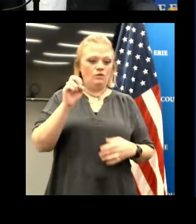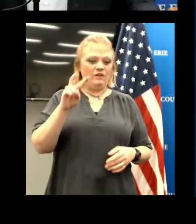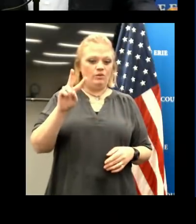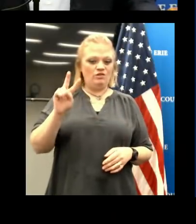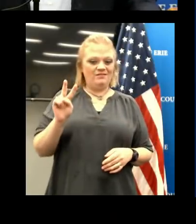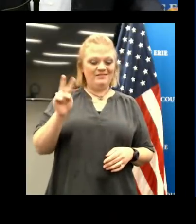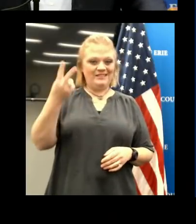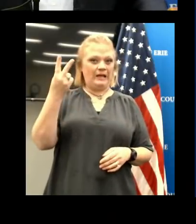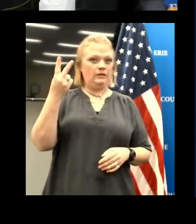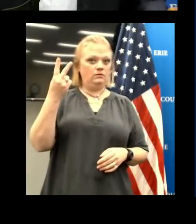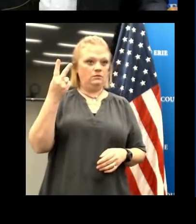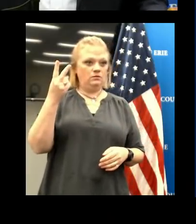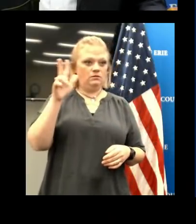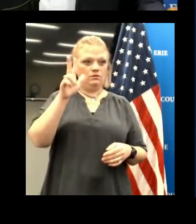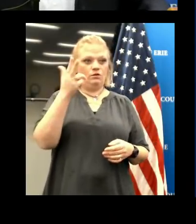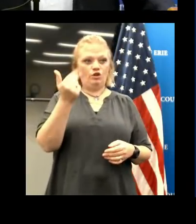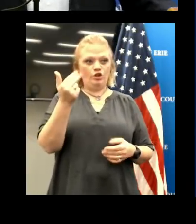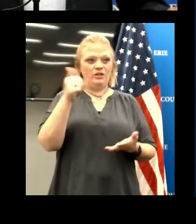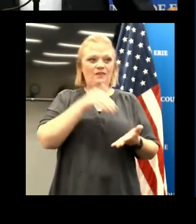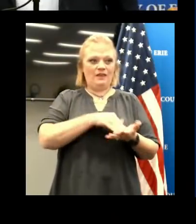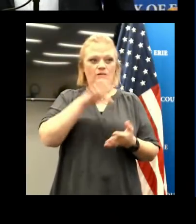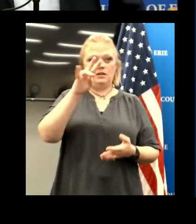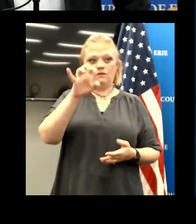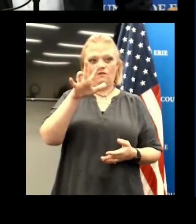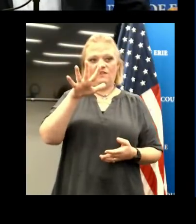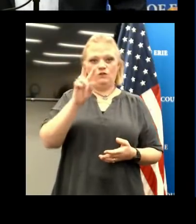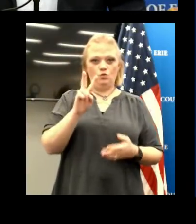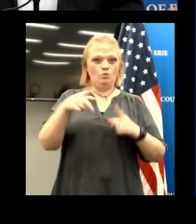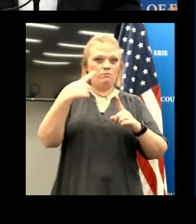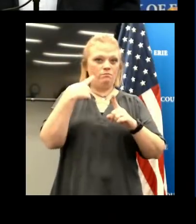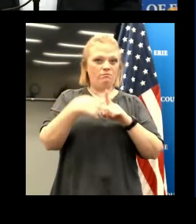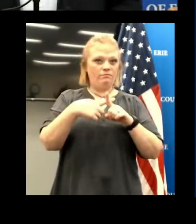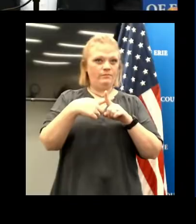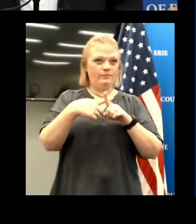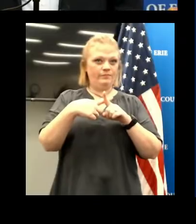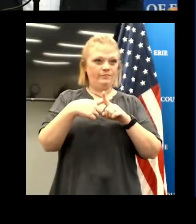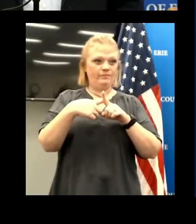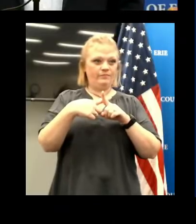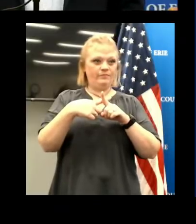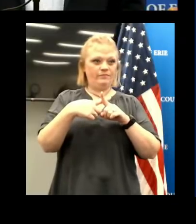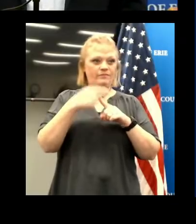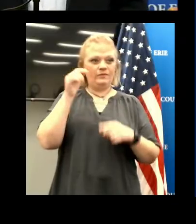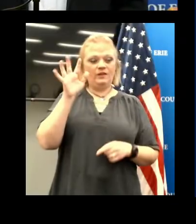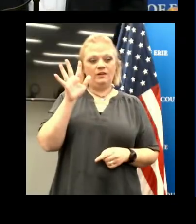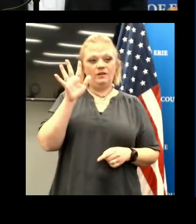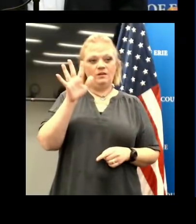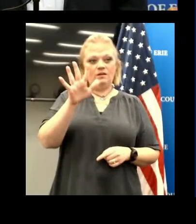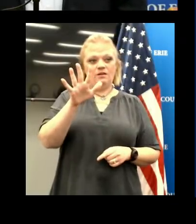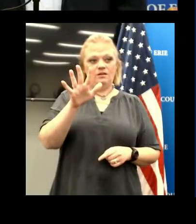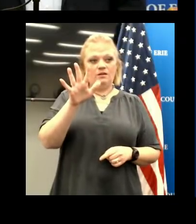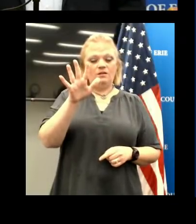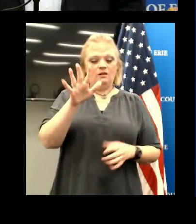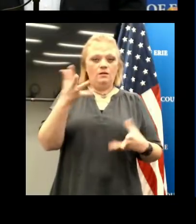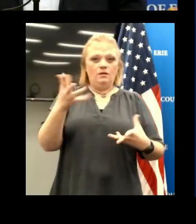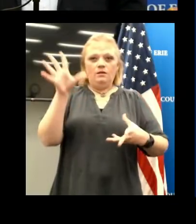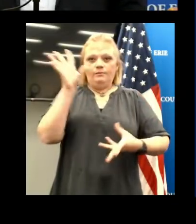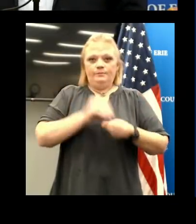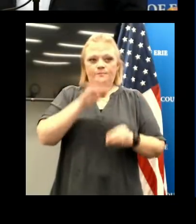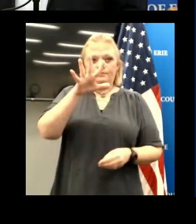2nd, we had 13,752 positive cases, with out of